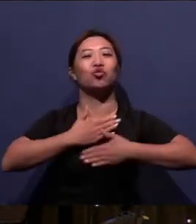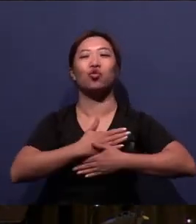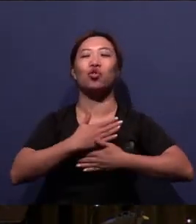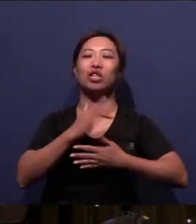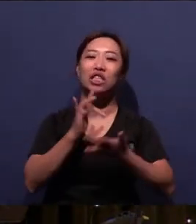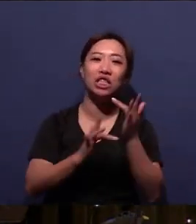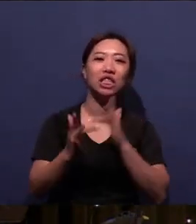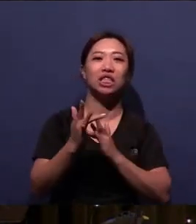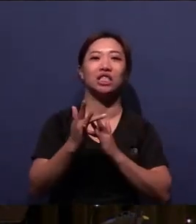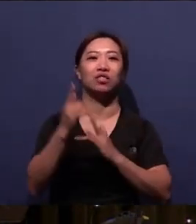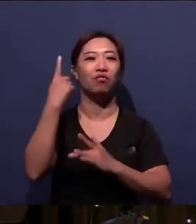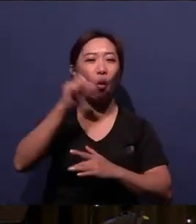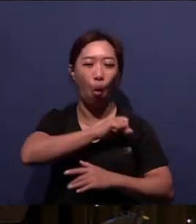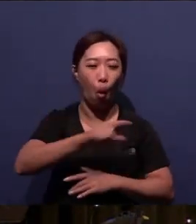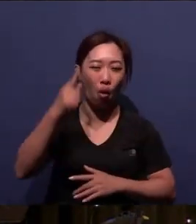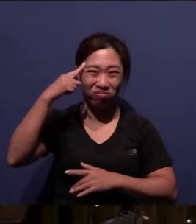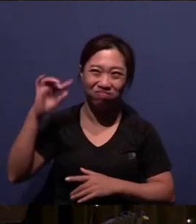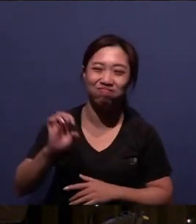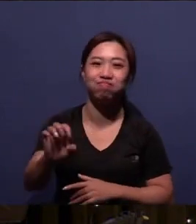all eternity.